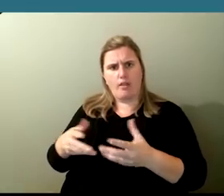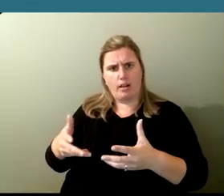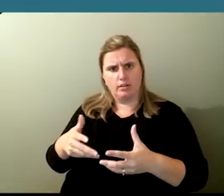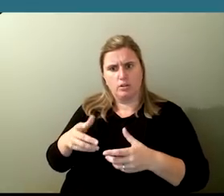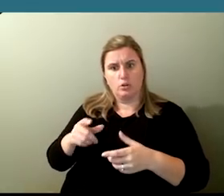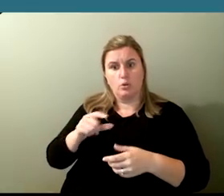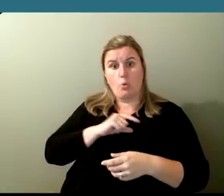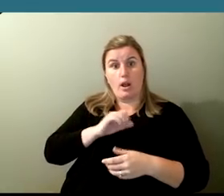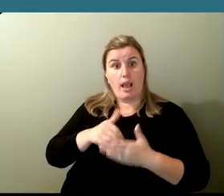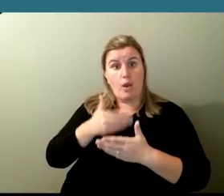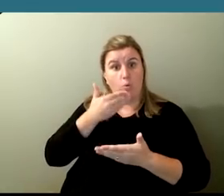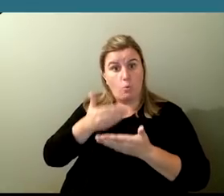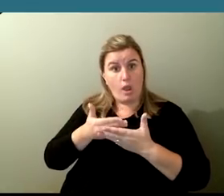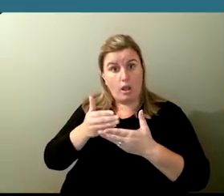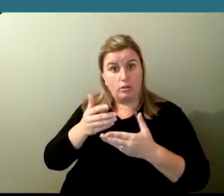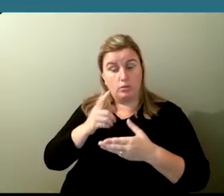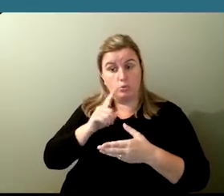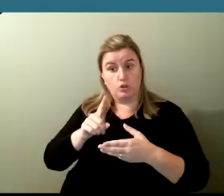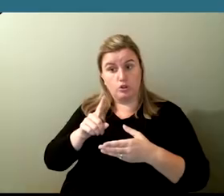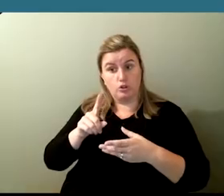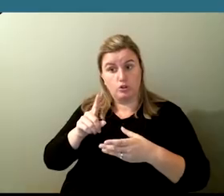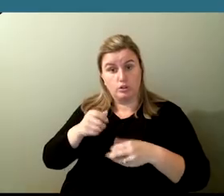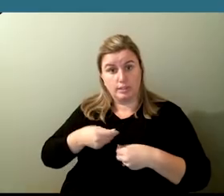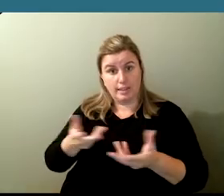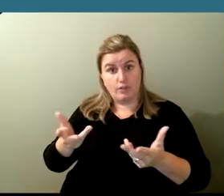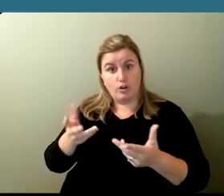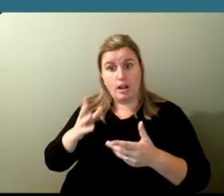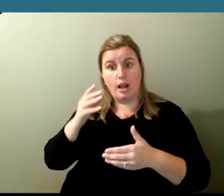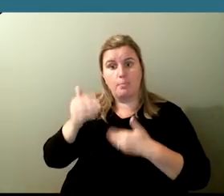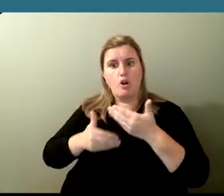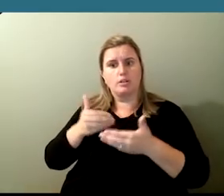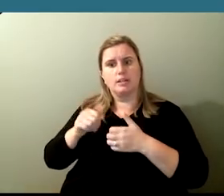how well the intervention steps were delivered,